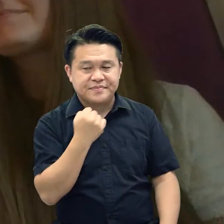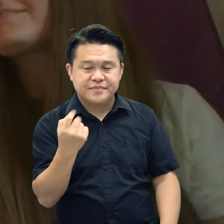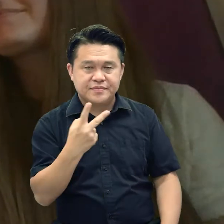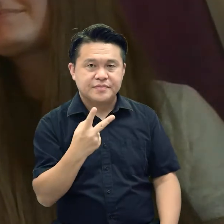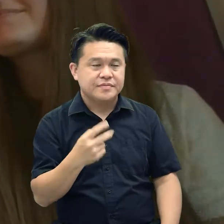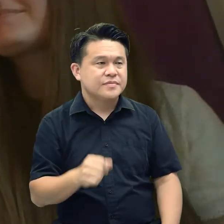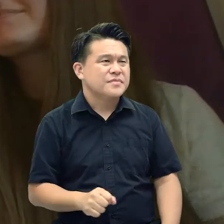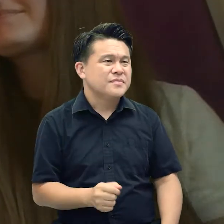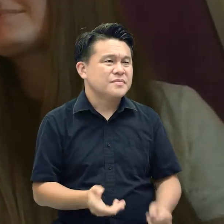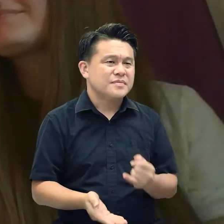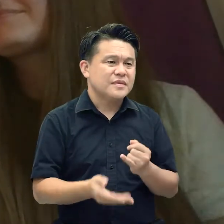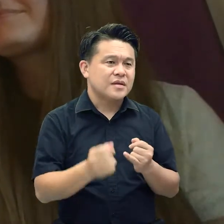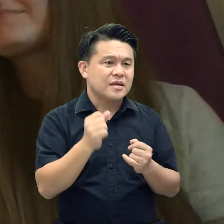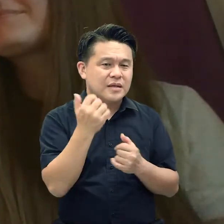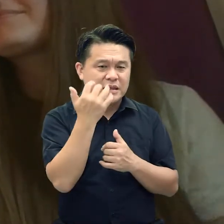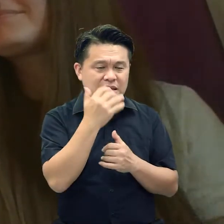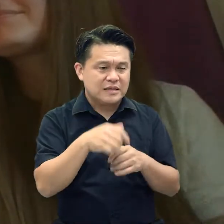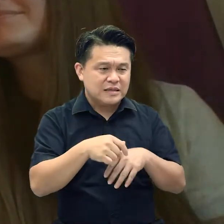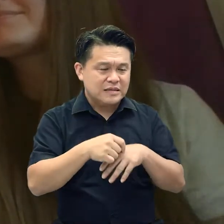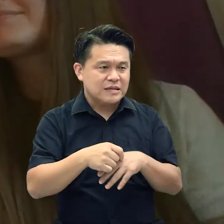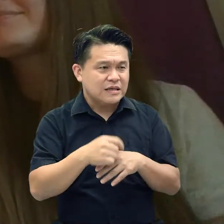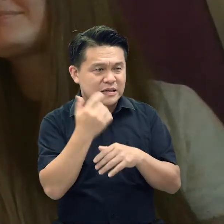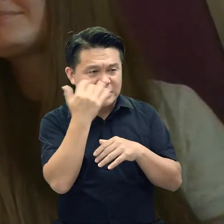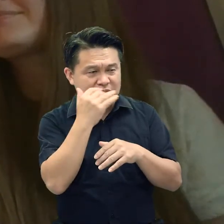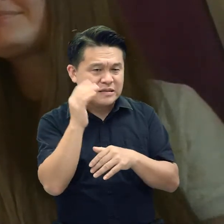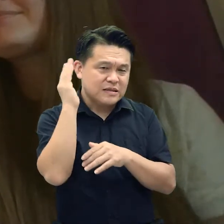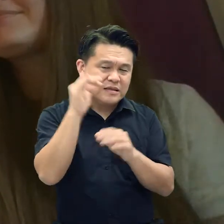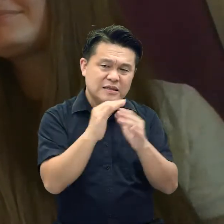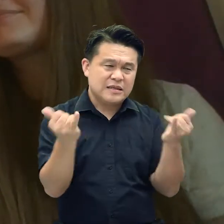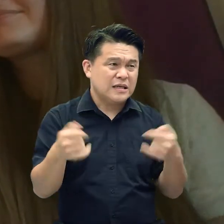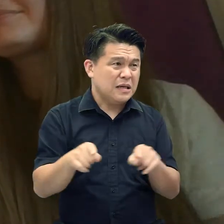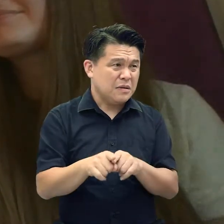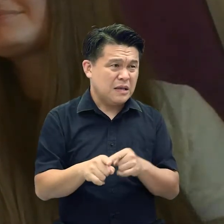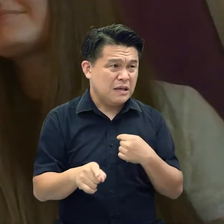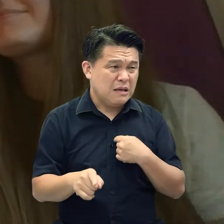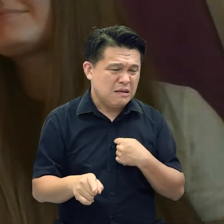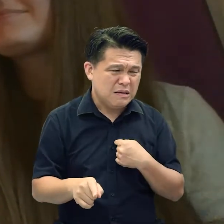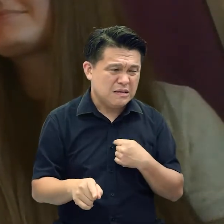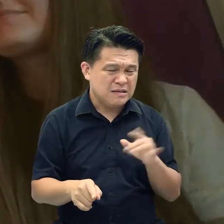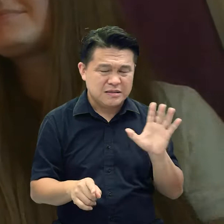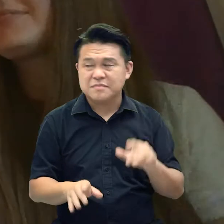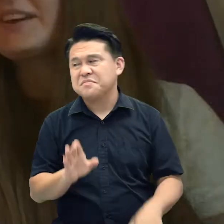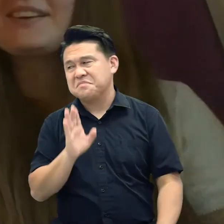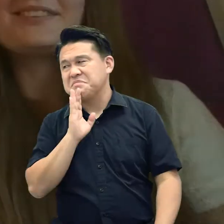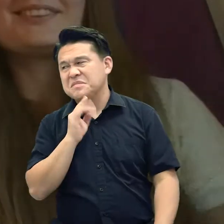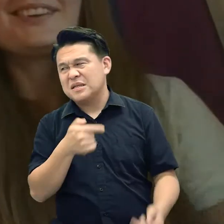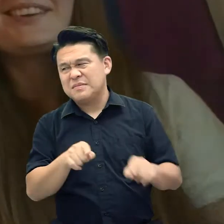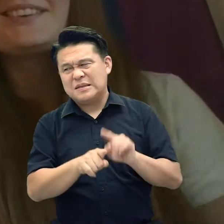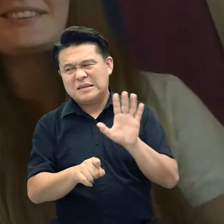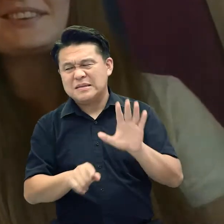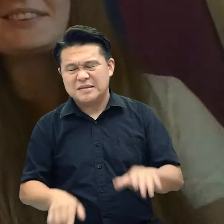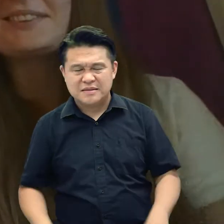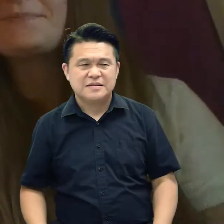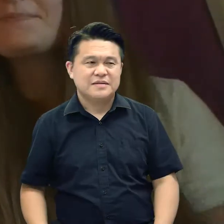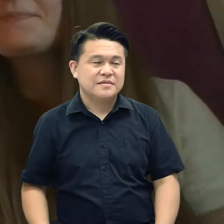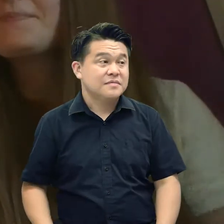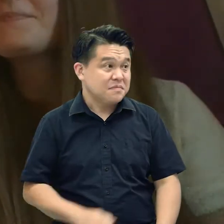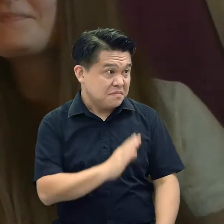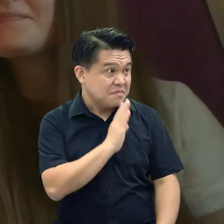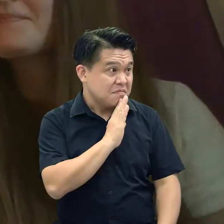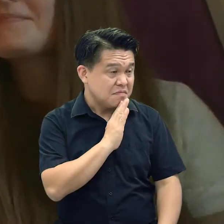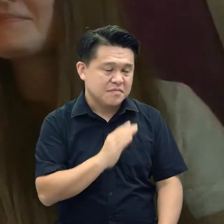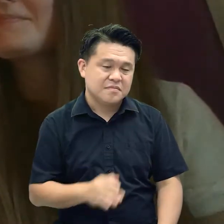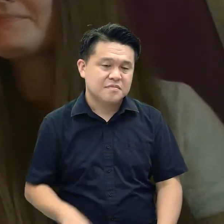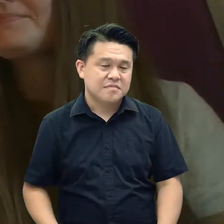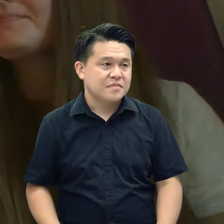and plus with that kind of personality, like sexually harassing people, who would want to be with that kind of people, So it's like,